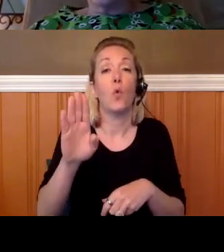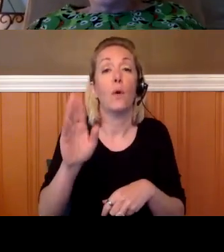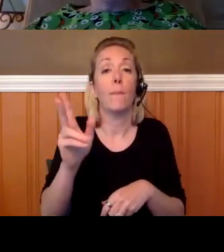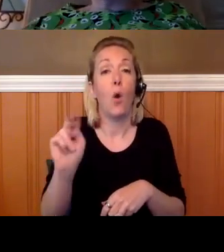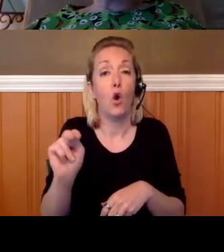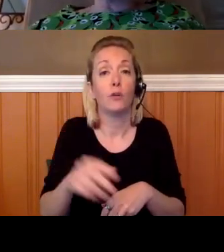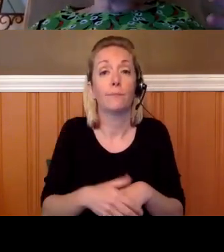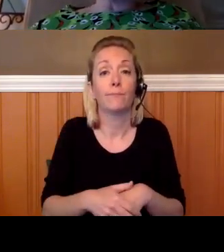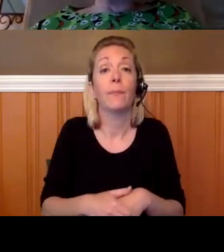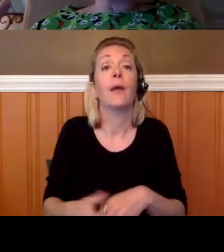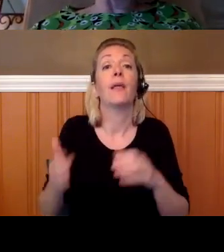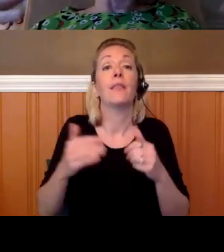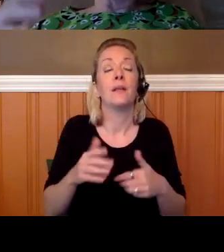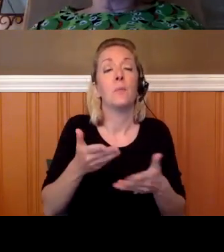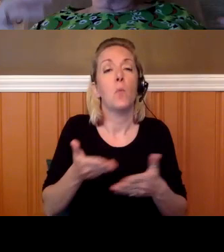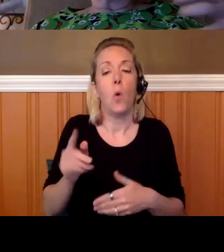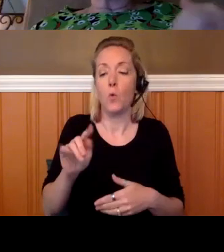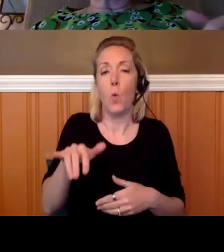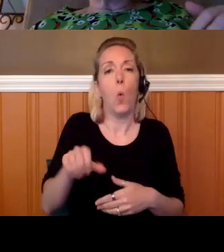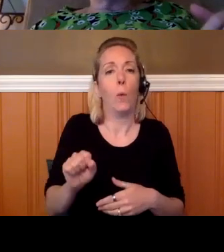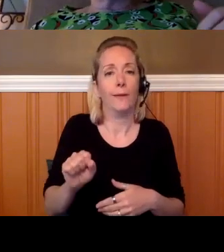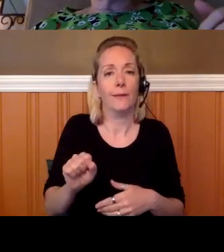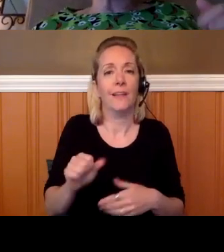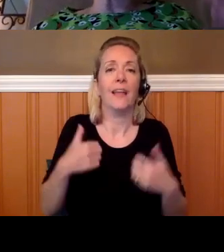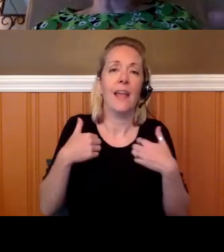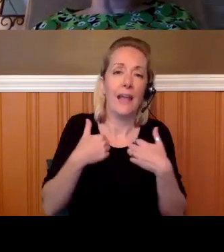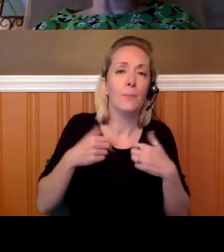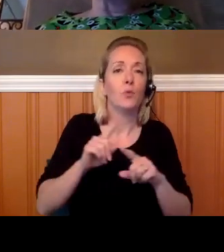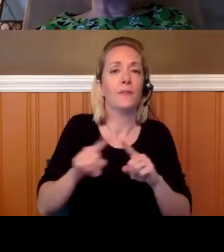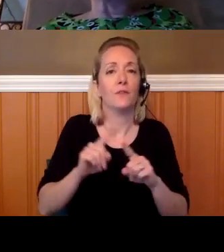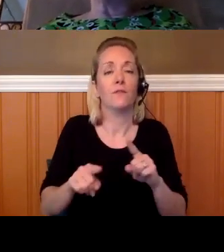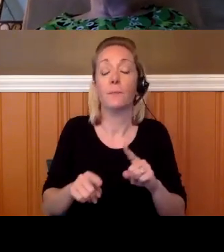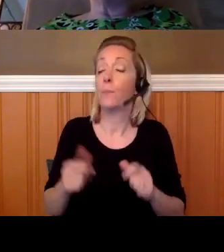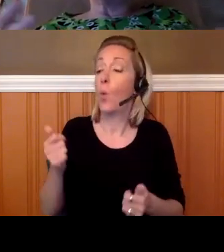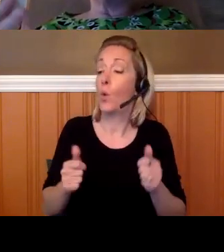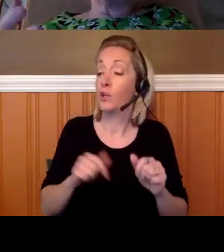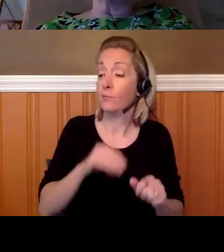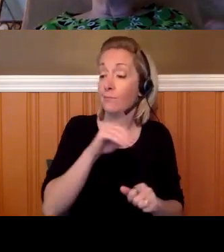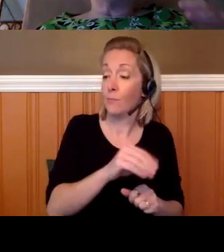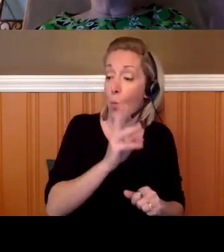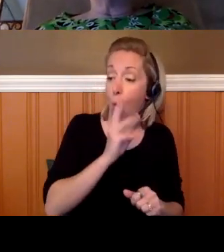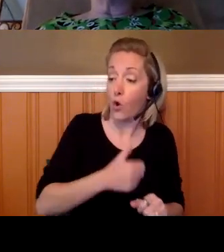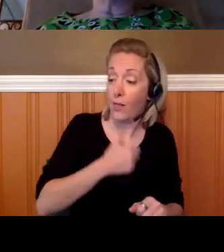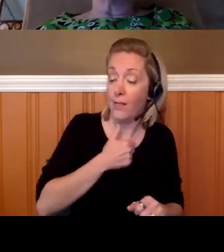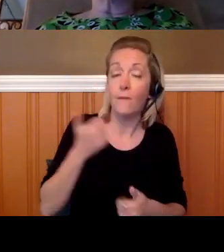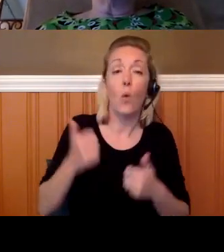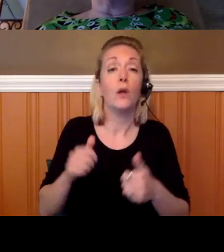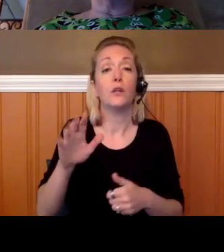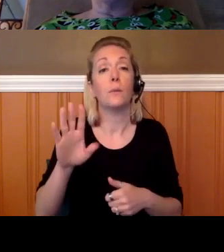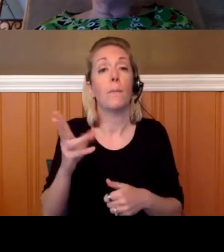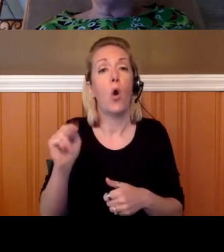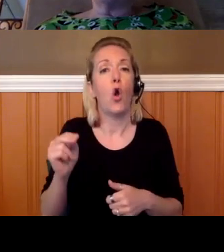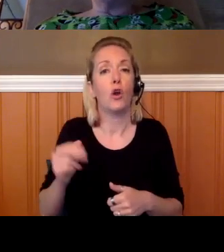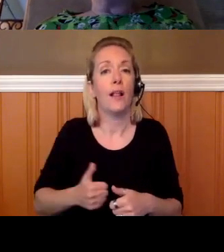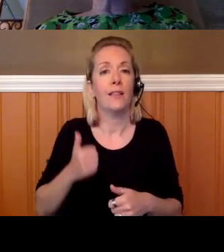3D water animals and farm animals, and was asking her which one goes in the barn, which one goes in the water. And she got